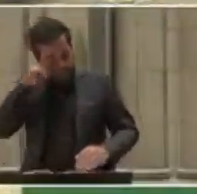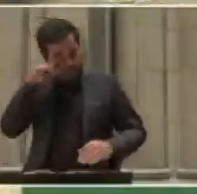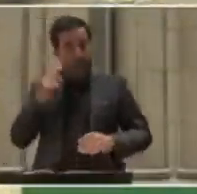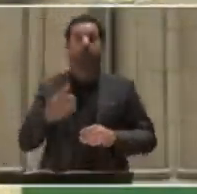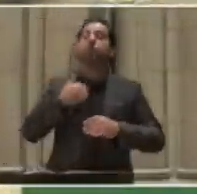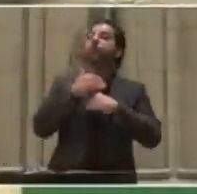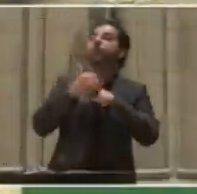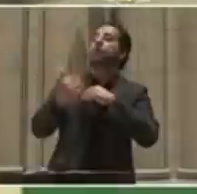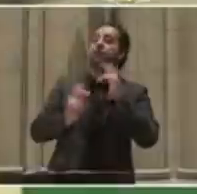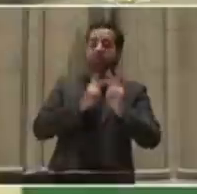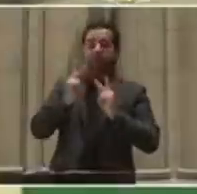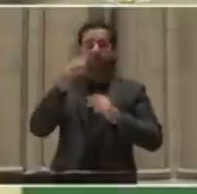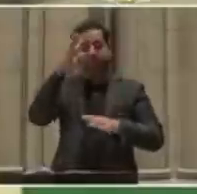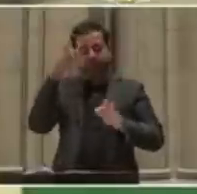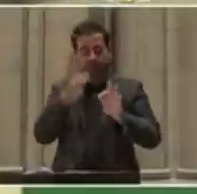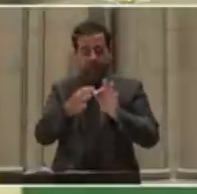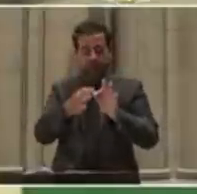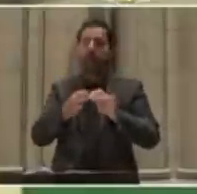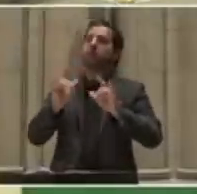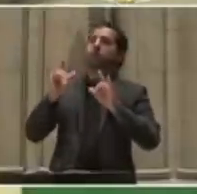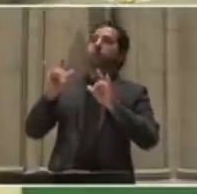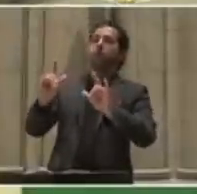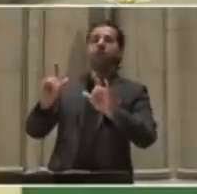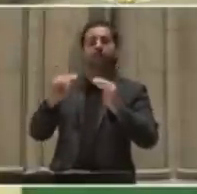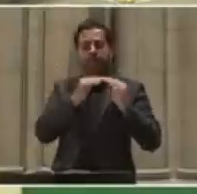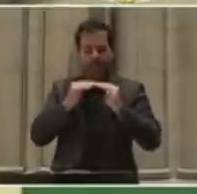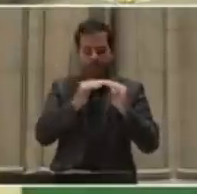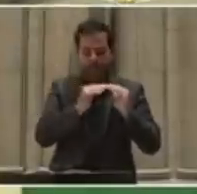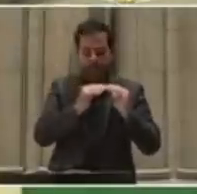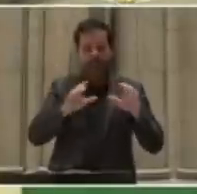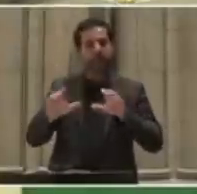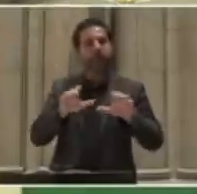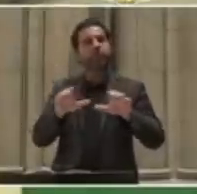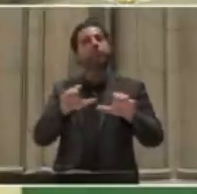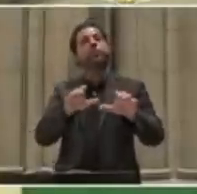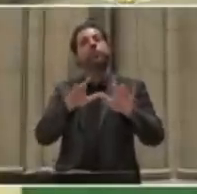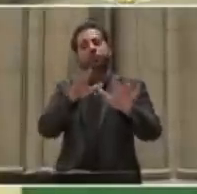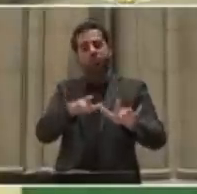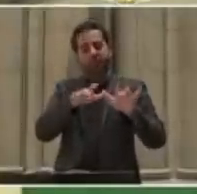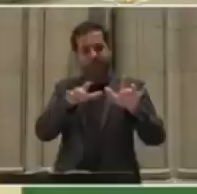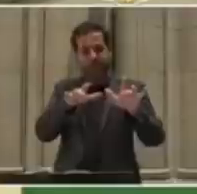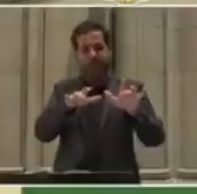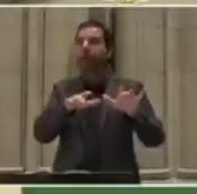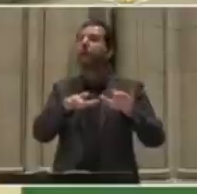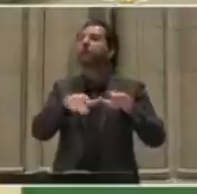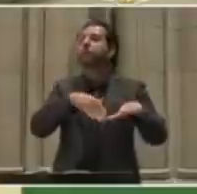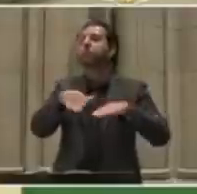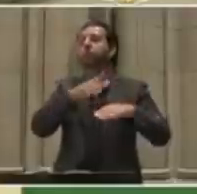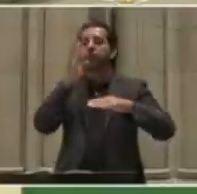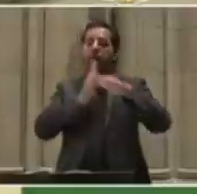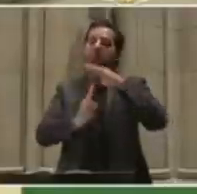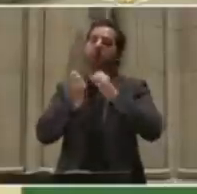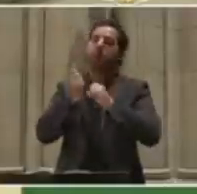We are called as the people of faith to love justice, to do mercy, and to walk humbly with our